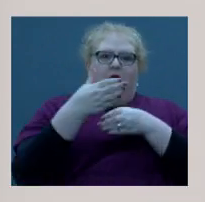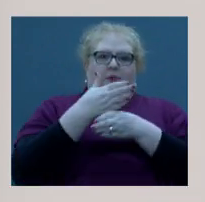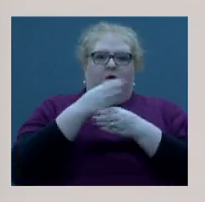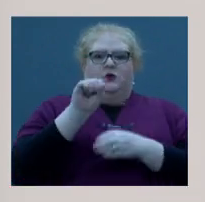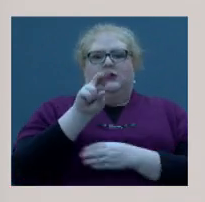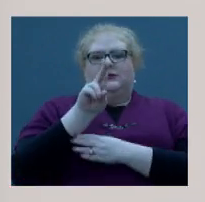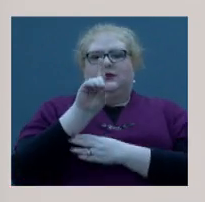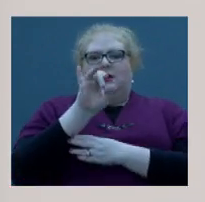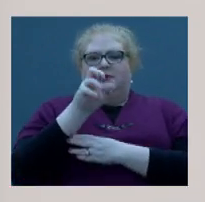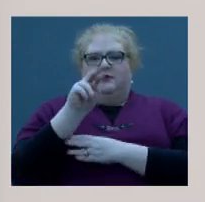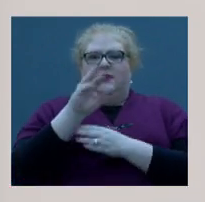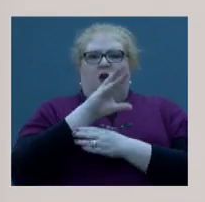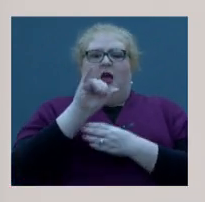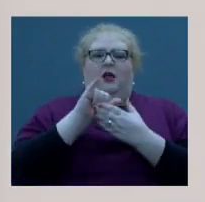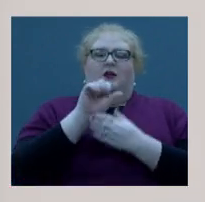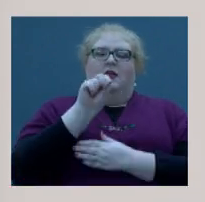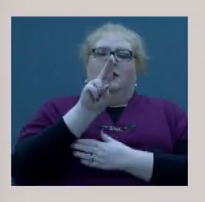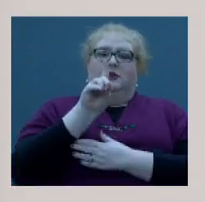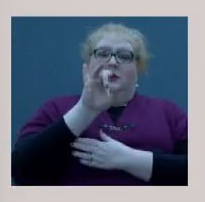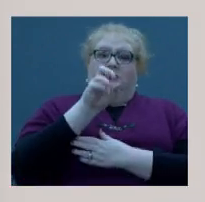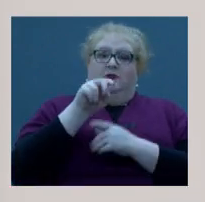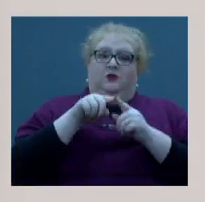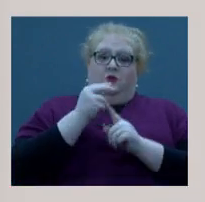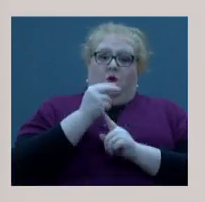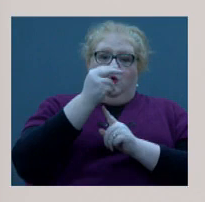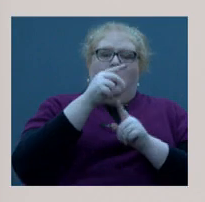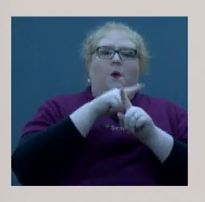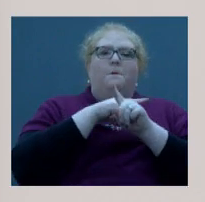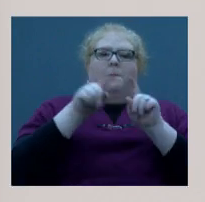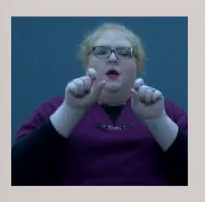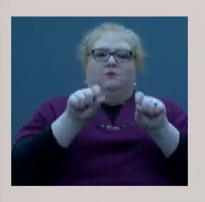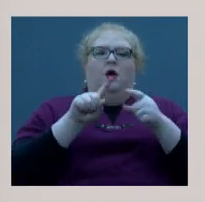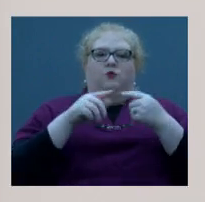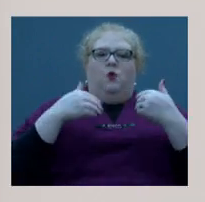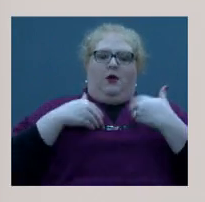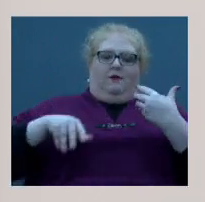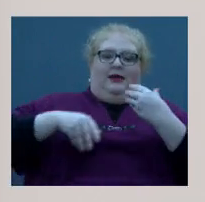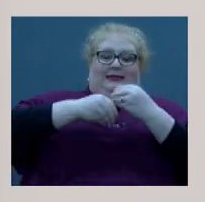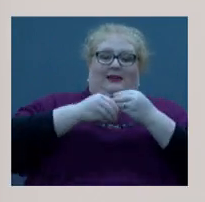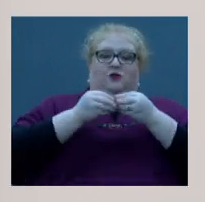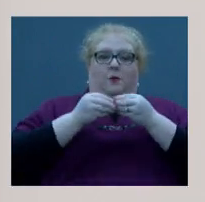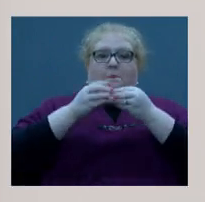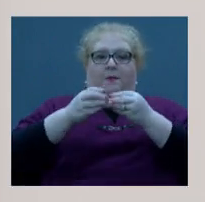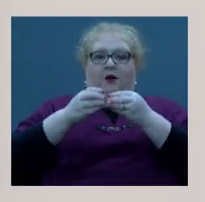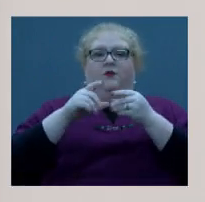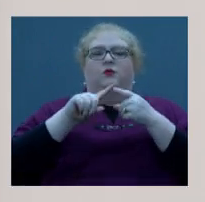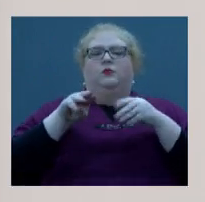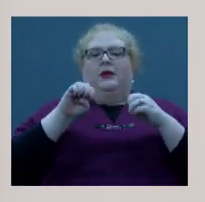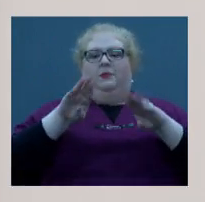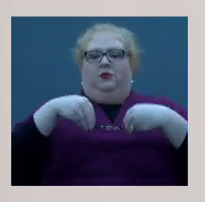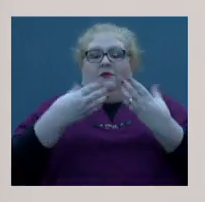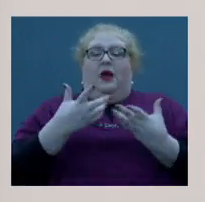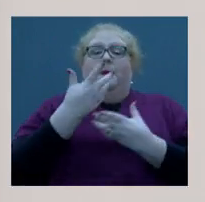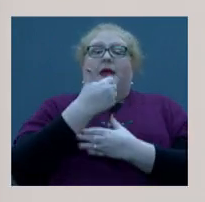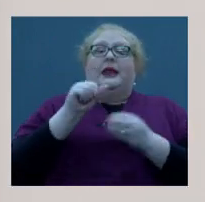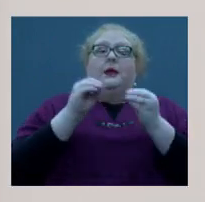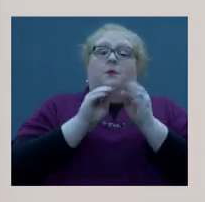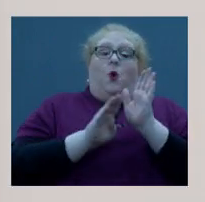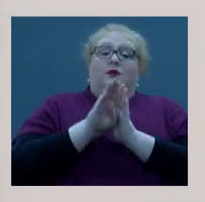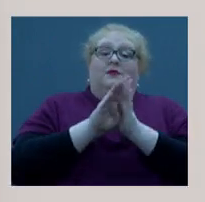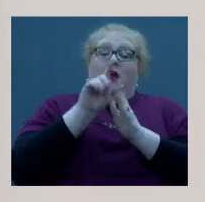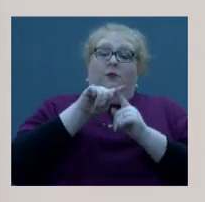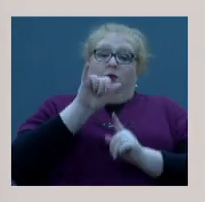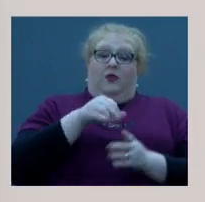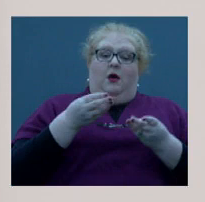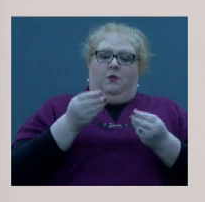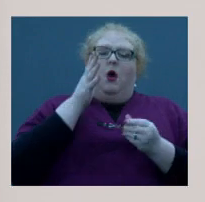and the subdivision to the north. However, it is possible for additional buffer area to be provided. Any development of this property would, of course,